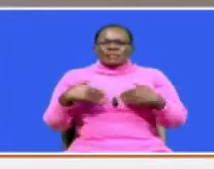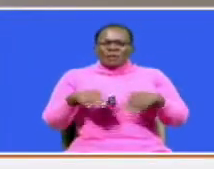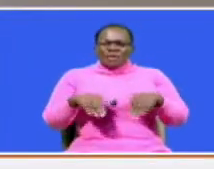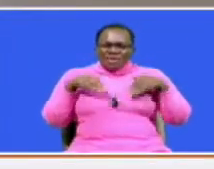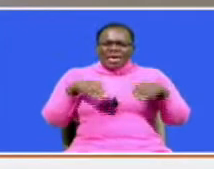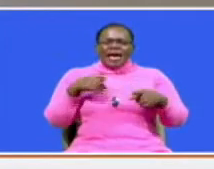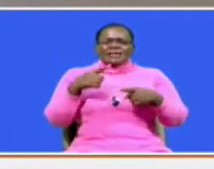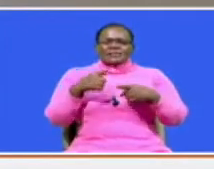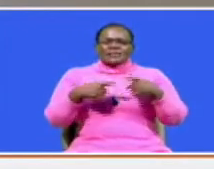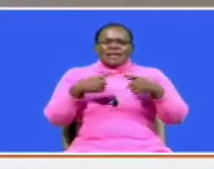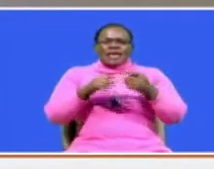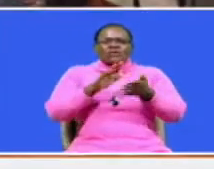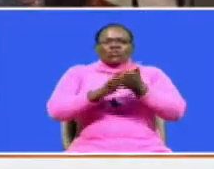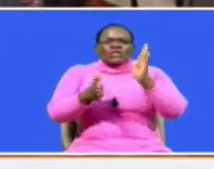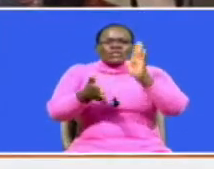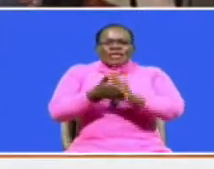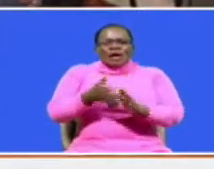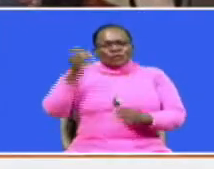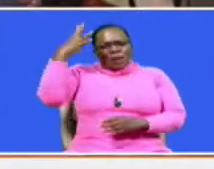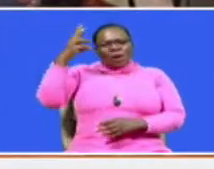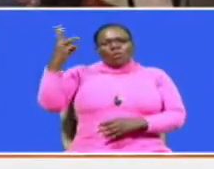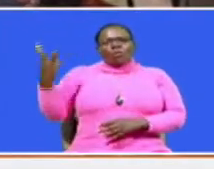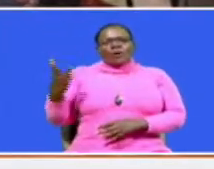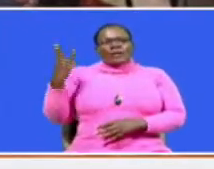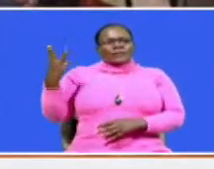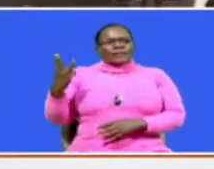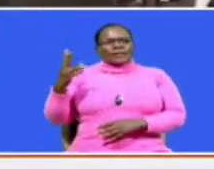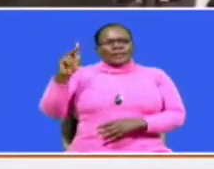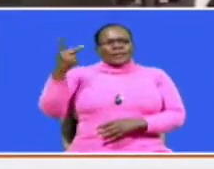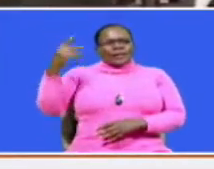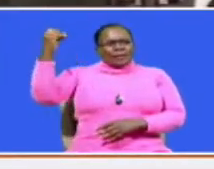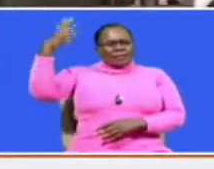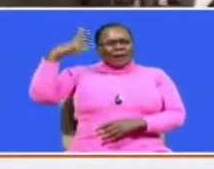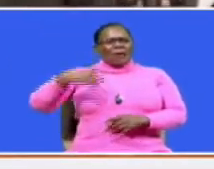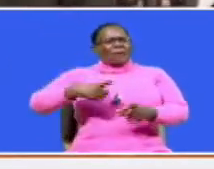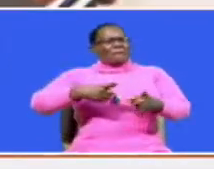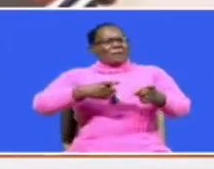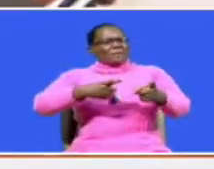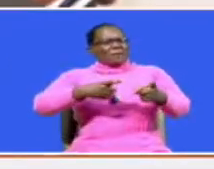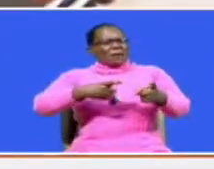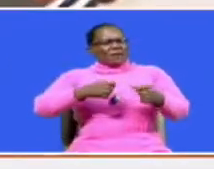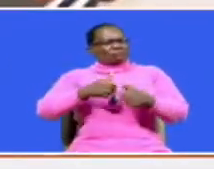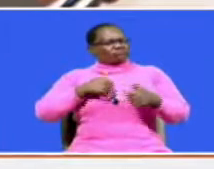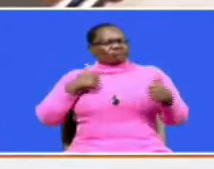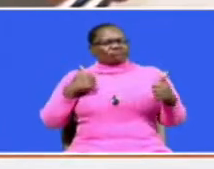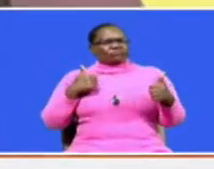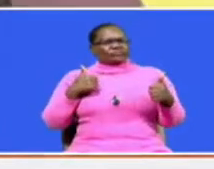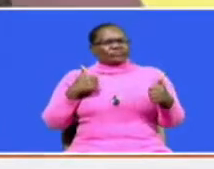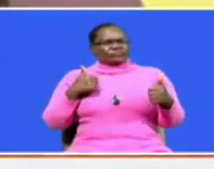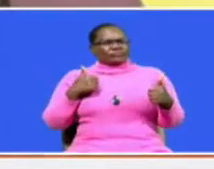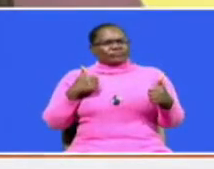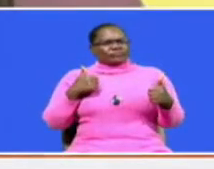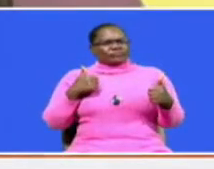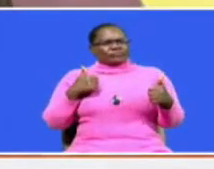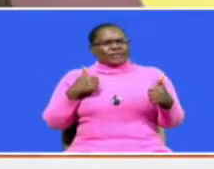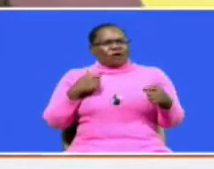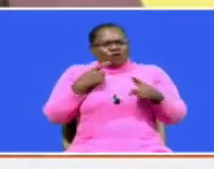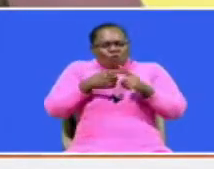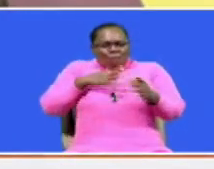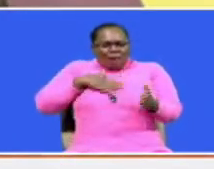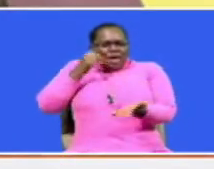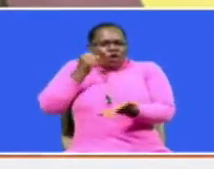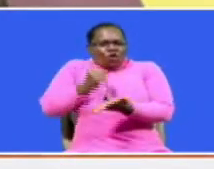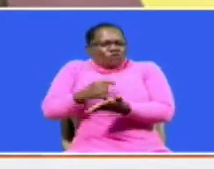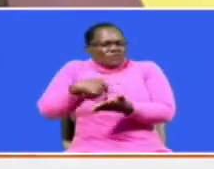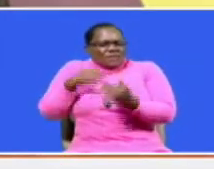For years without power because of corruption. On Wednesday, Kenya Power came out to distance itself from Mbai's claims. And from my office, I